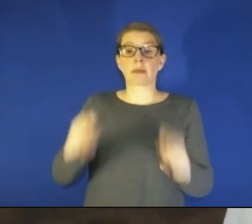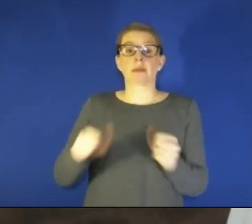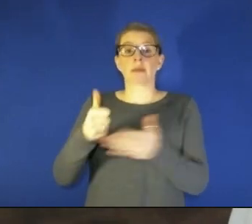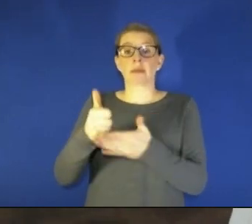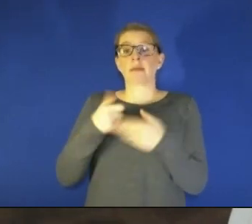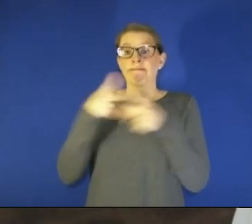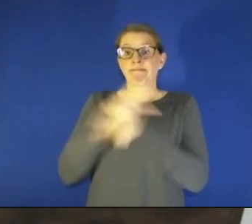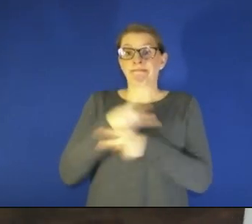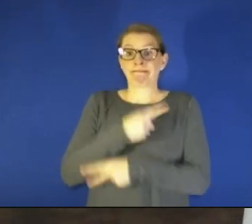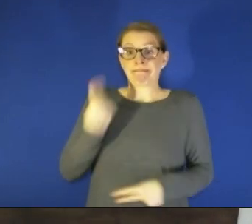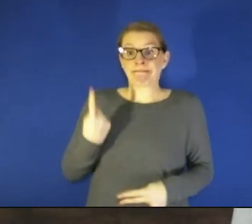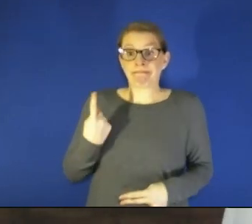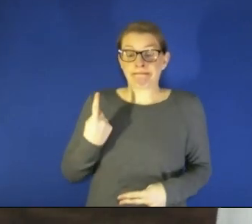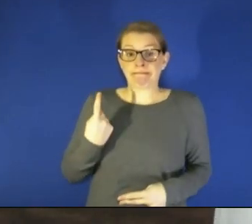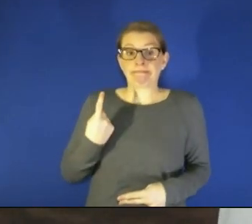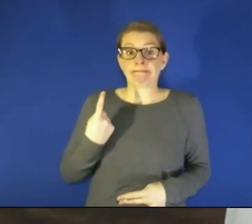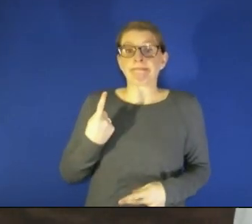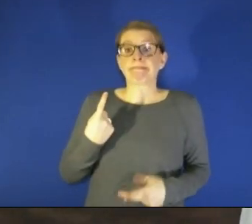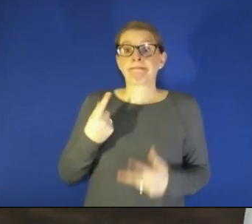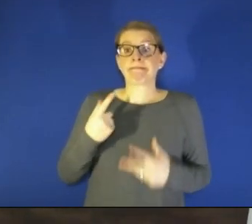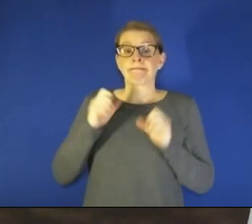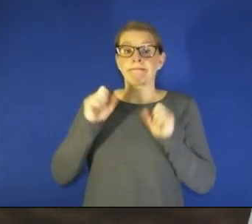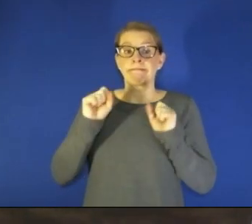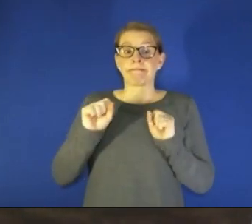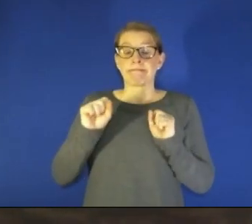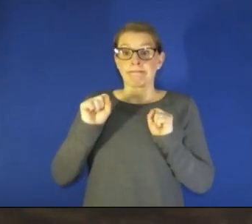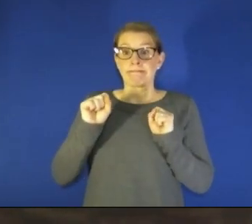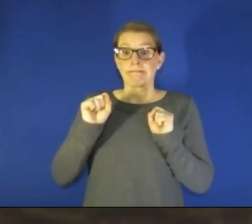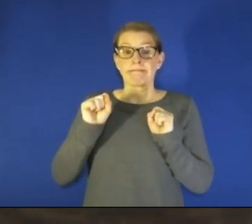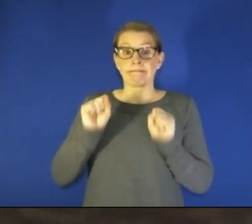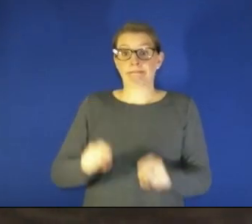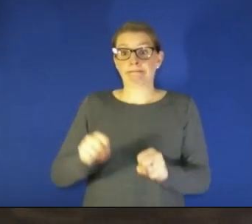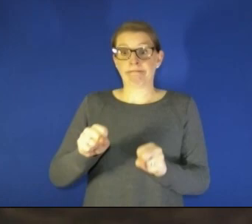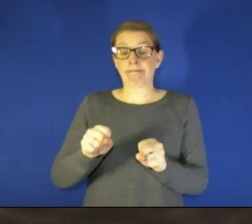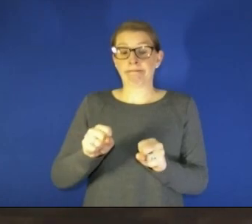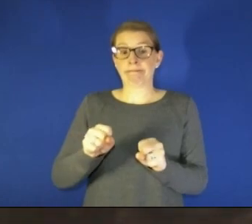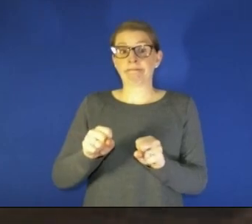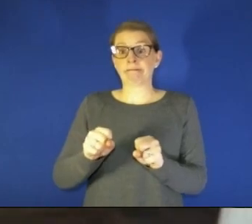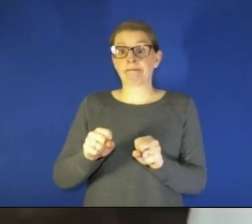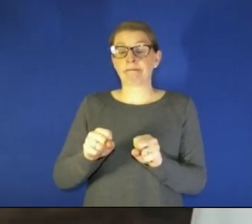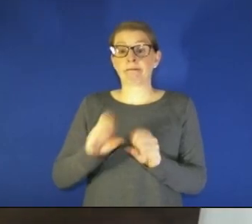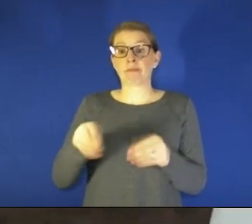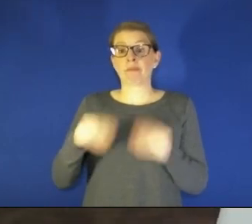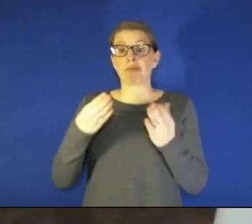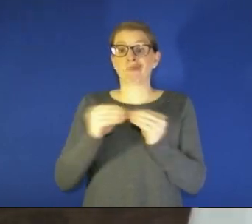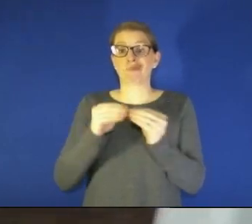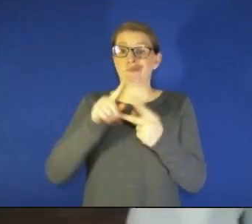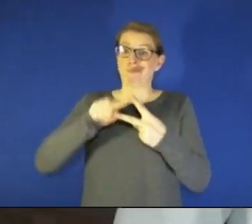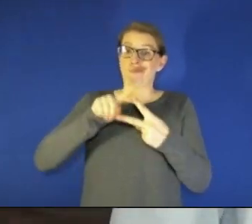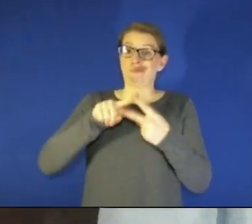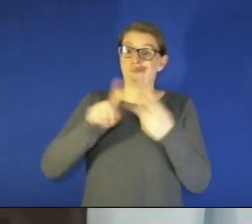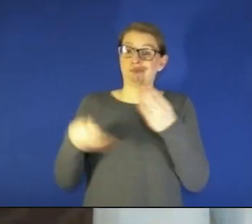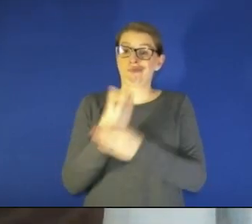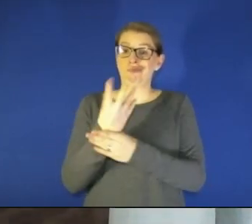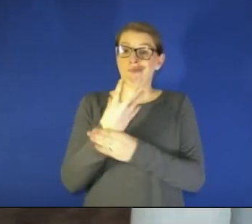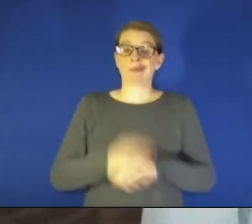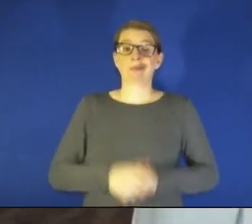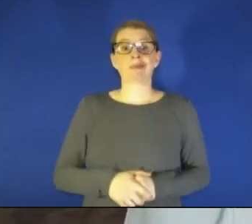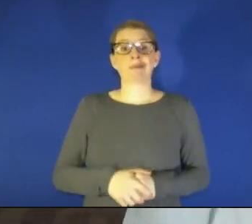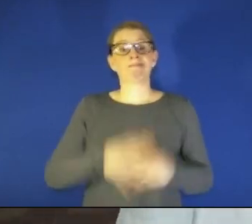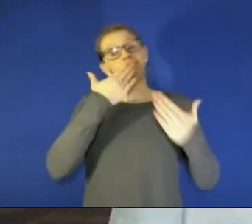risk, and we can accordingly increase or decrease the number of colonoscopies. Dr. Bonsall, thank you so much. Thank you. This has